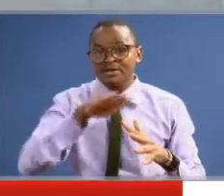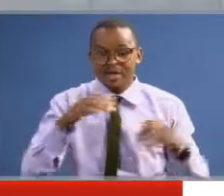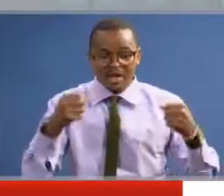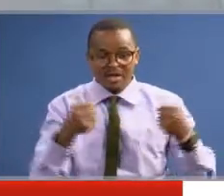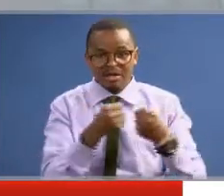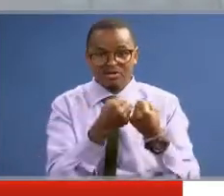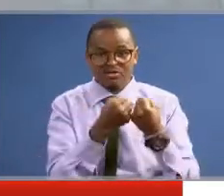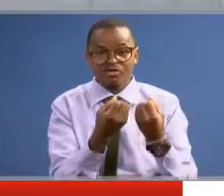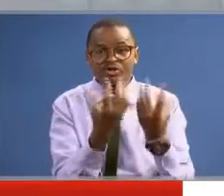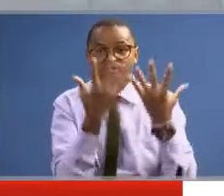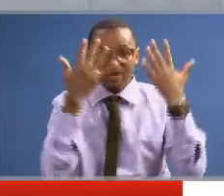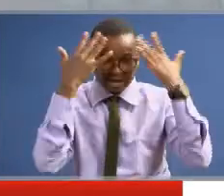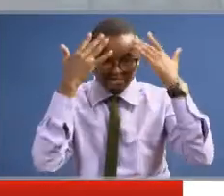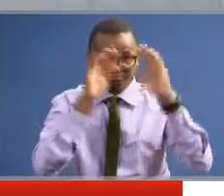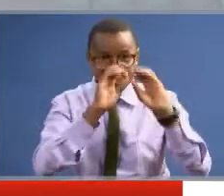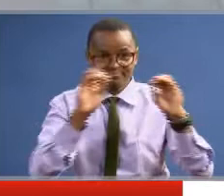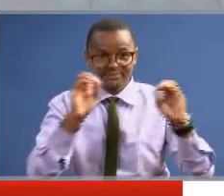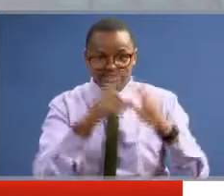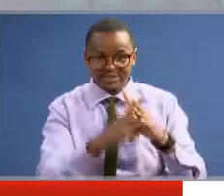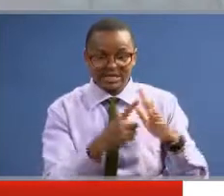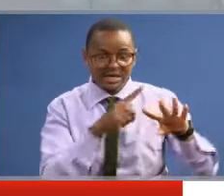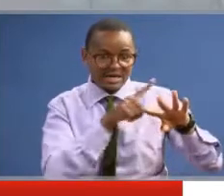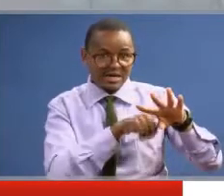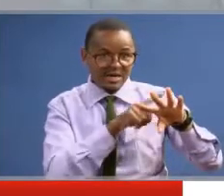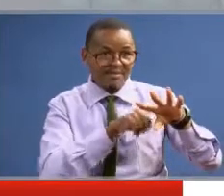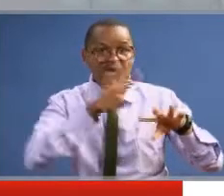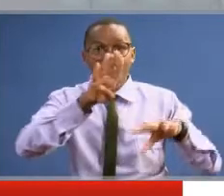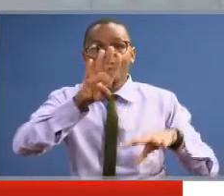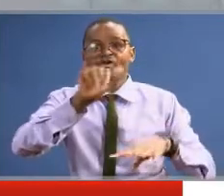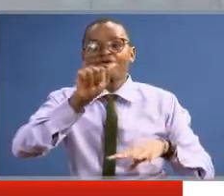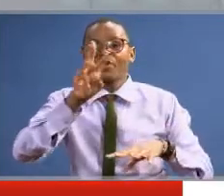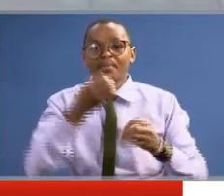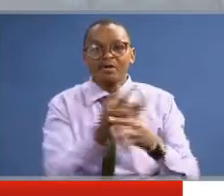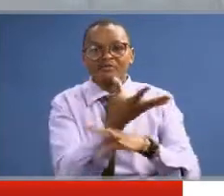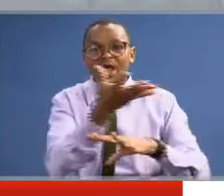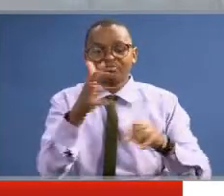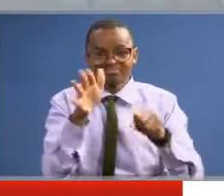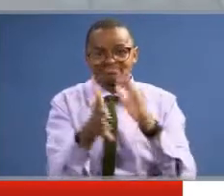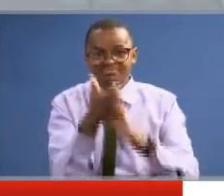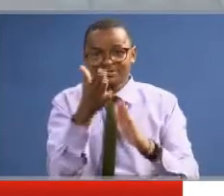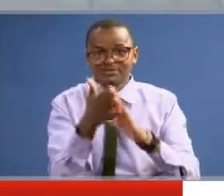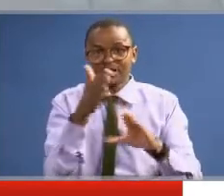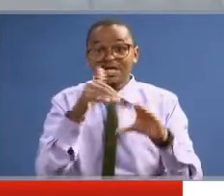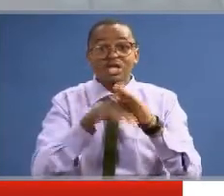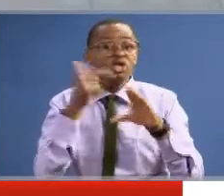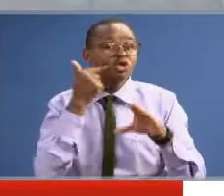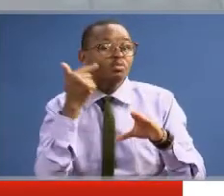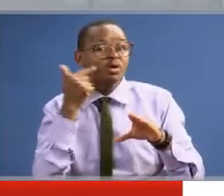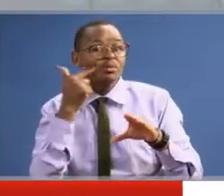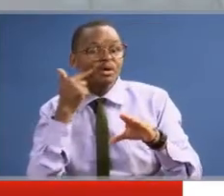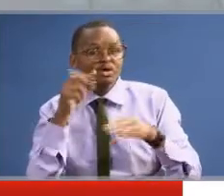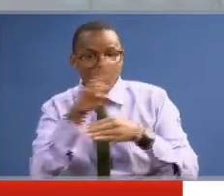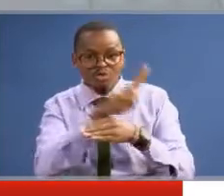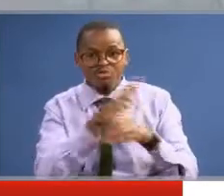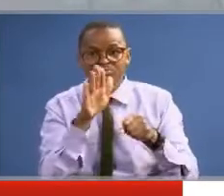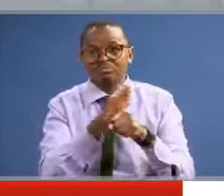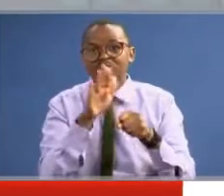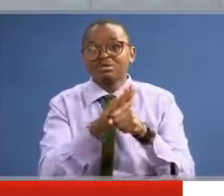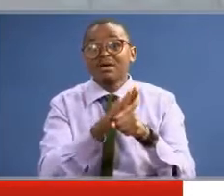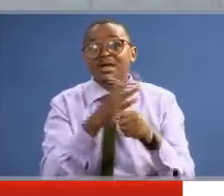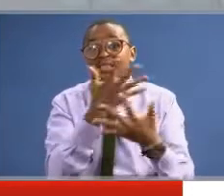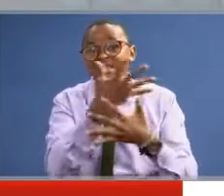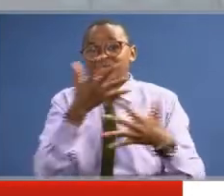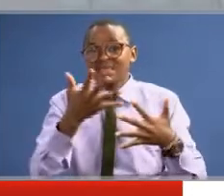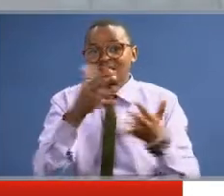of the fire is yet to be established, which began at around 4 a.m. and spread fast into adjacent shops, where it consumed more furniture and